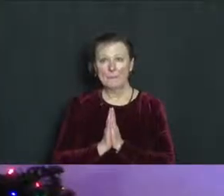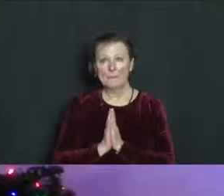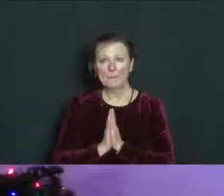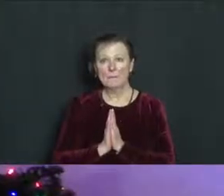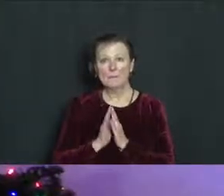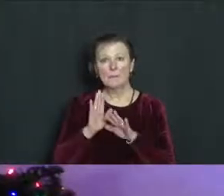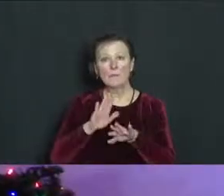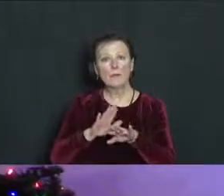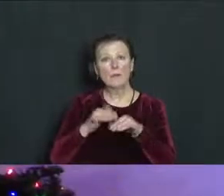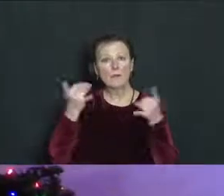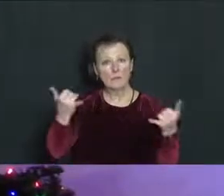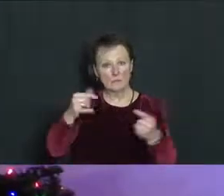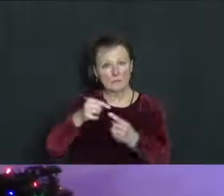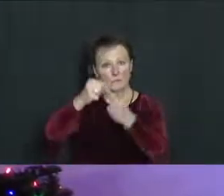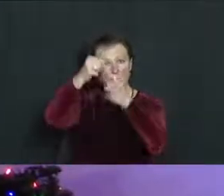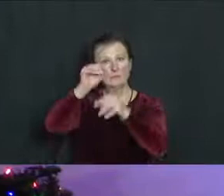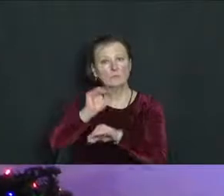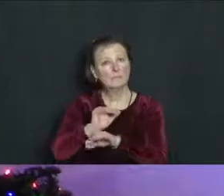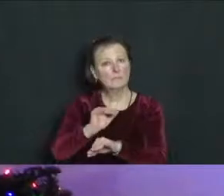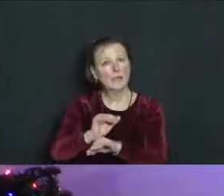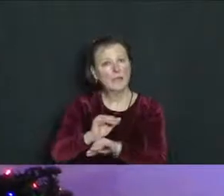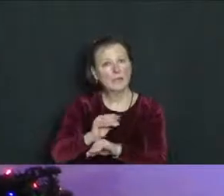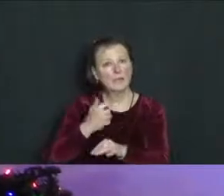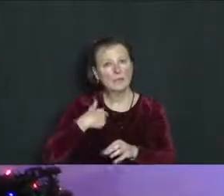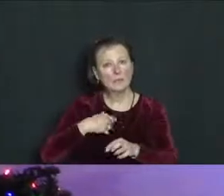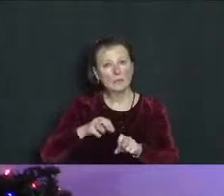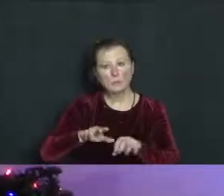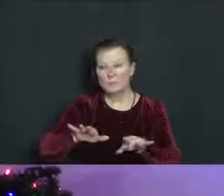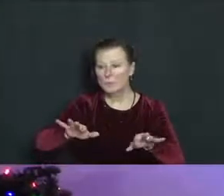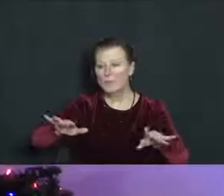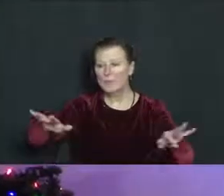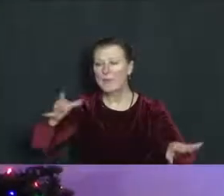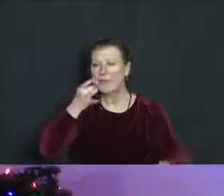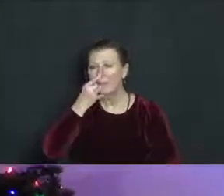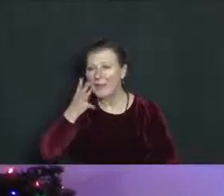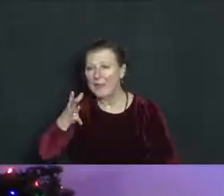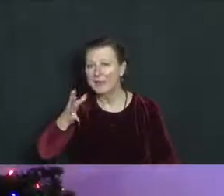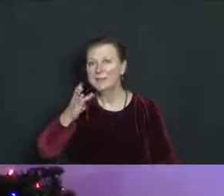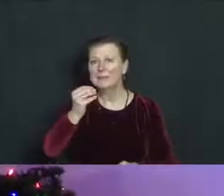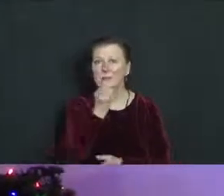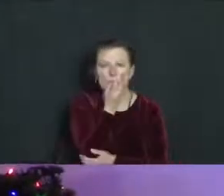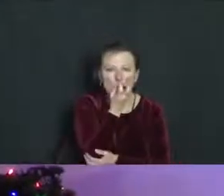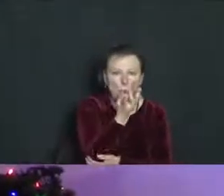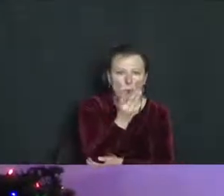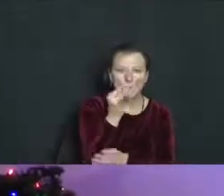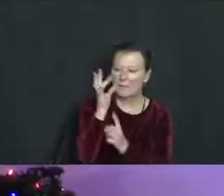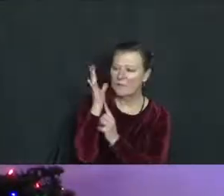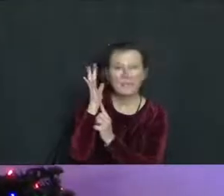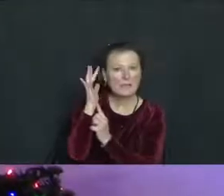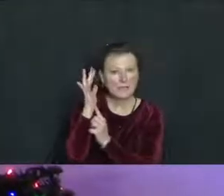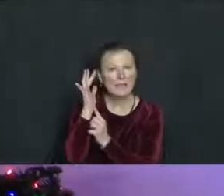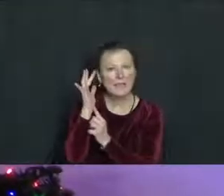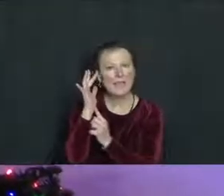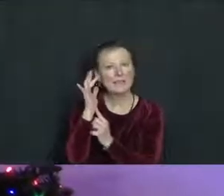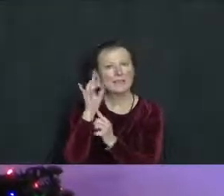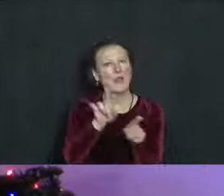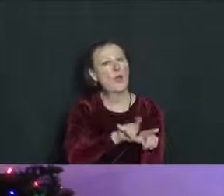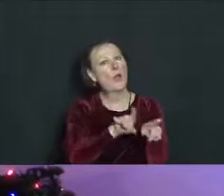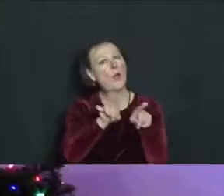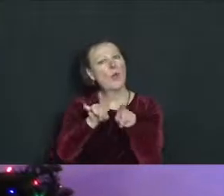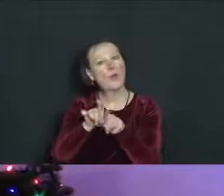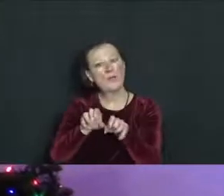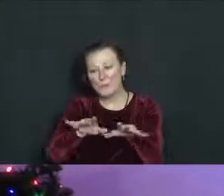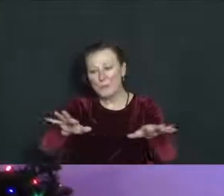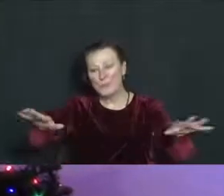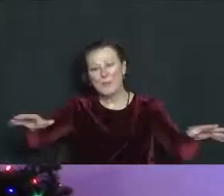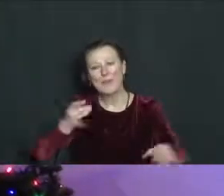On this special night, when we spread the light and warmth of our candles, let's also spread the